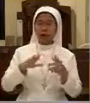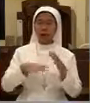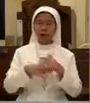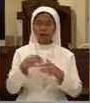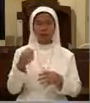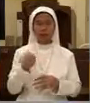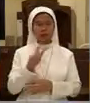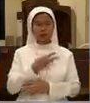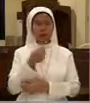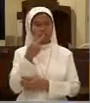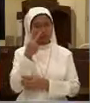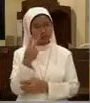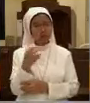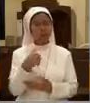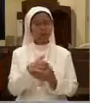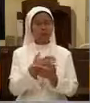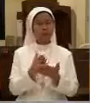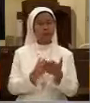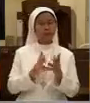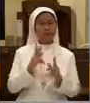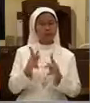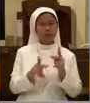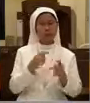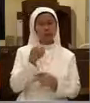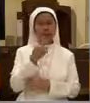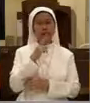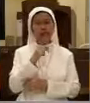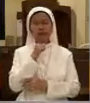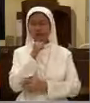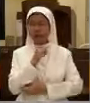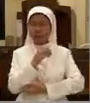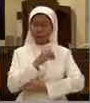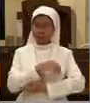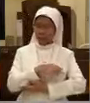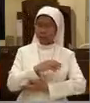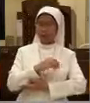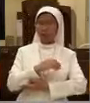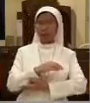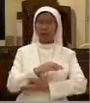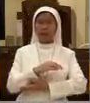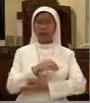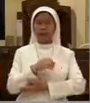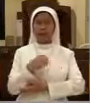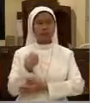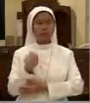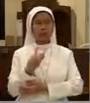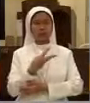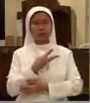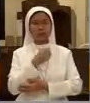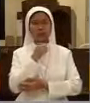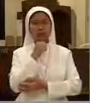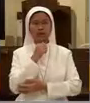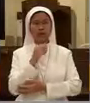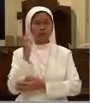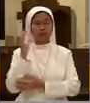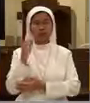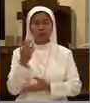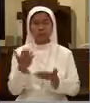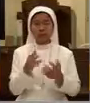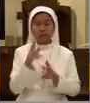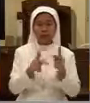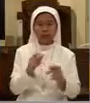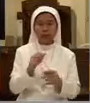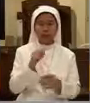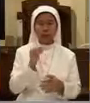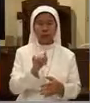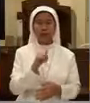some people who are not baptized, some who have not heard the gospel,